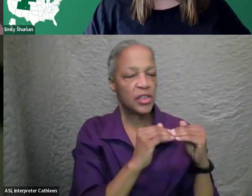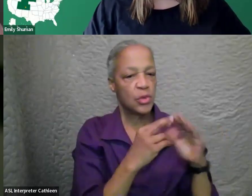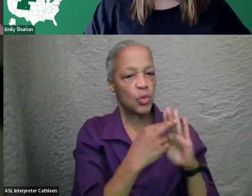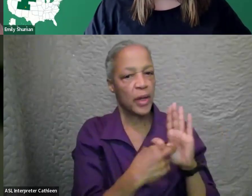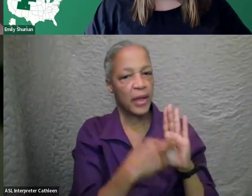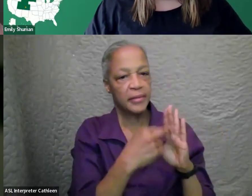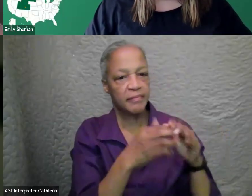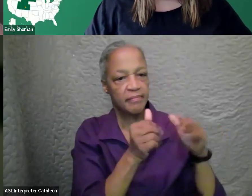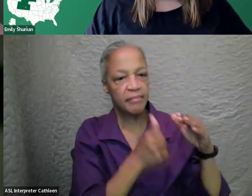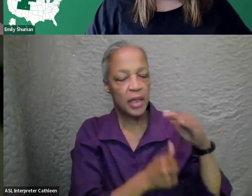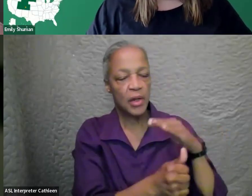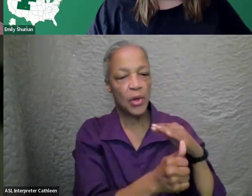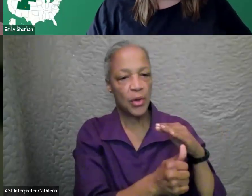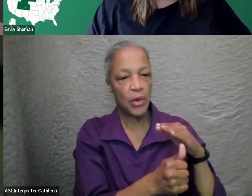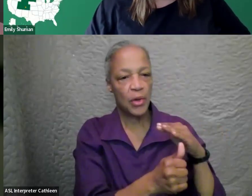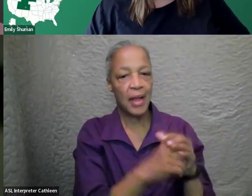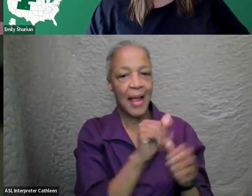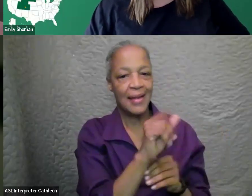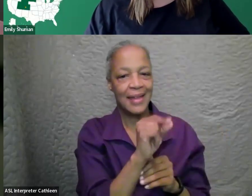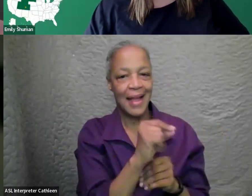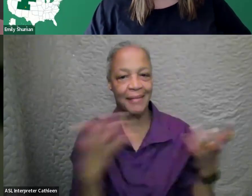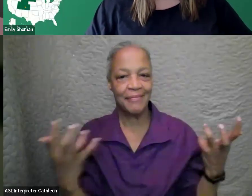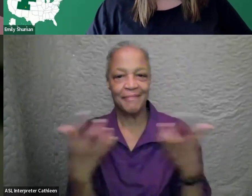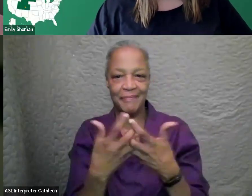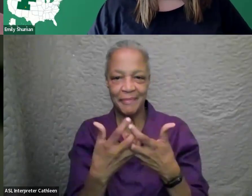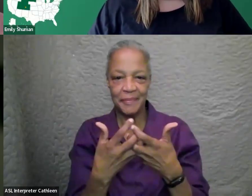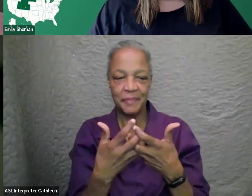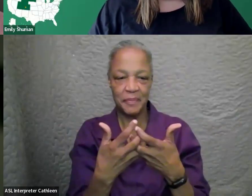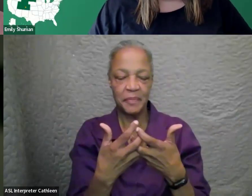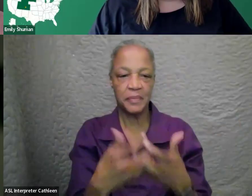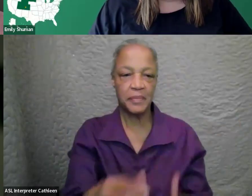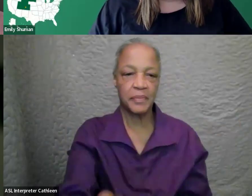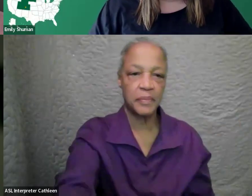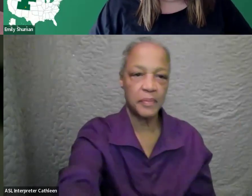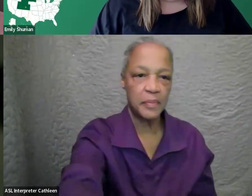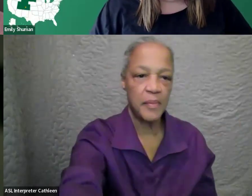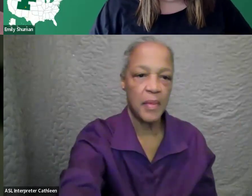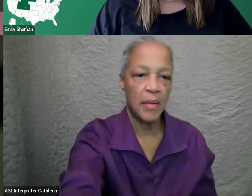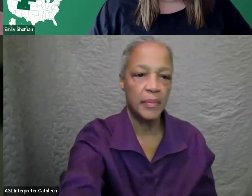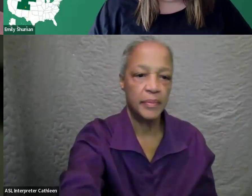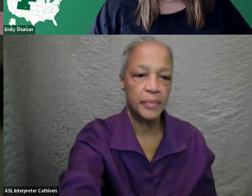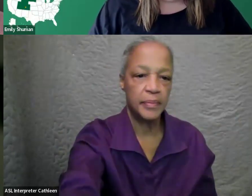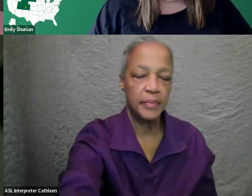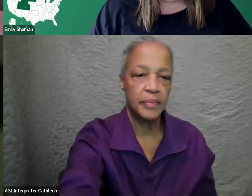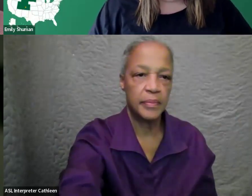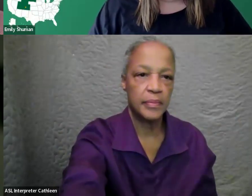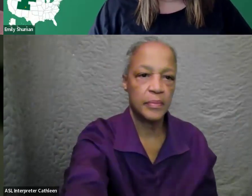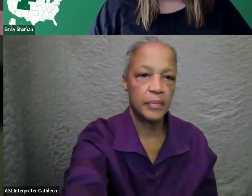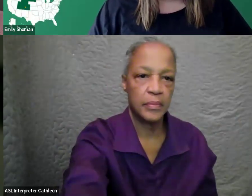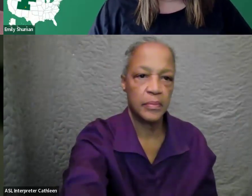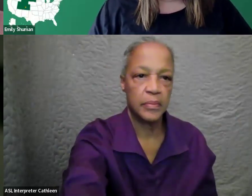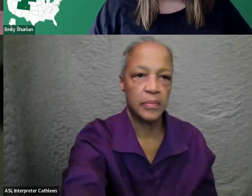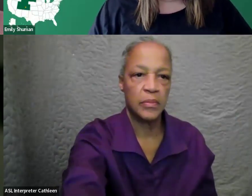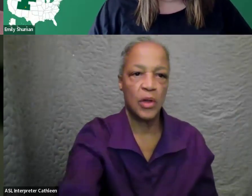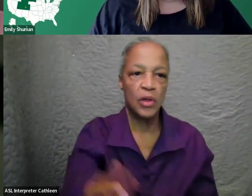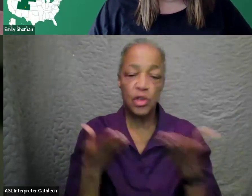regulations under the ADA. And they talk about service animals and